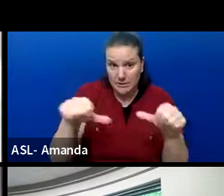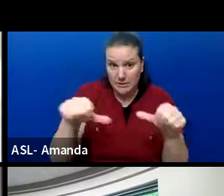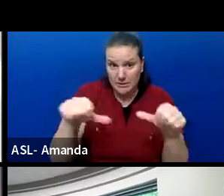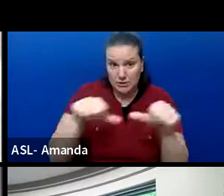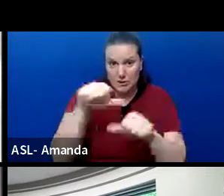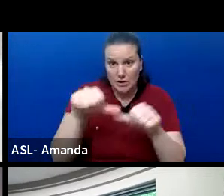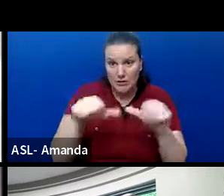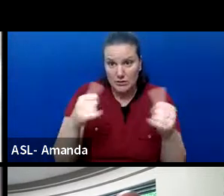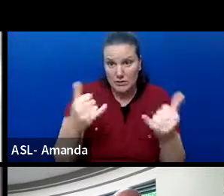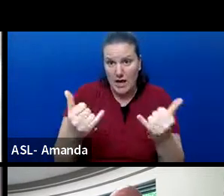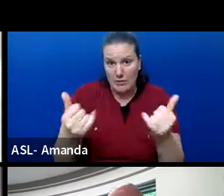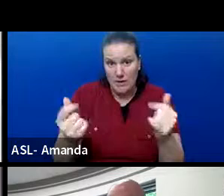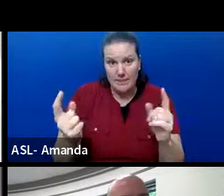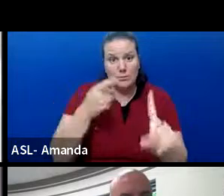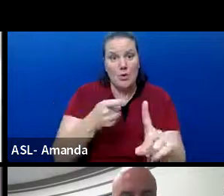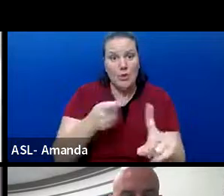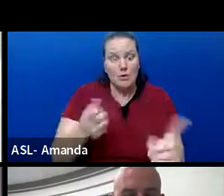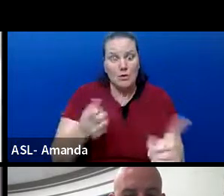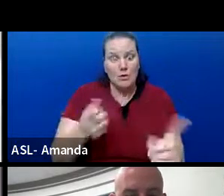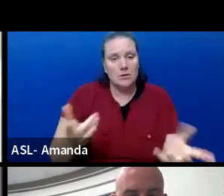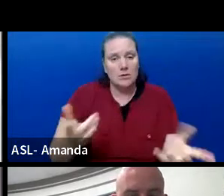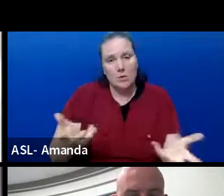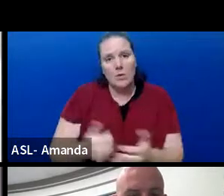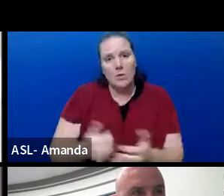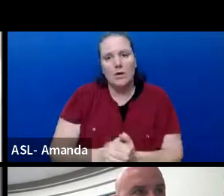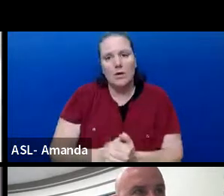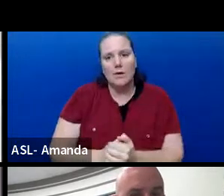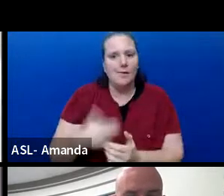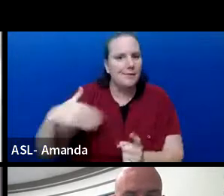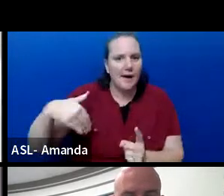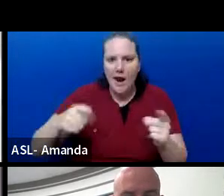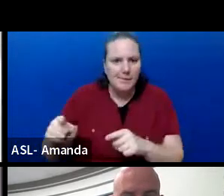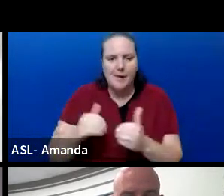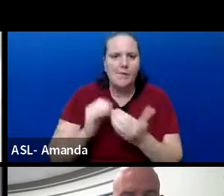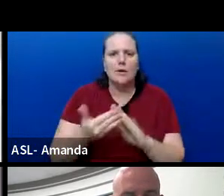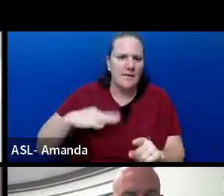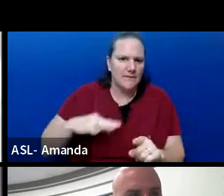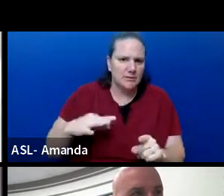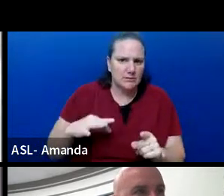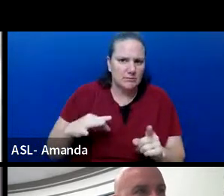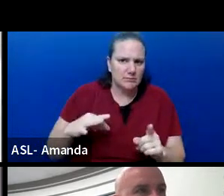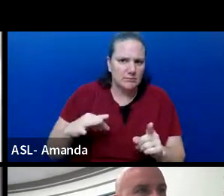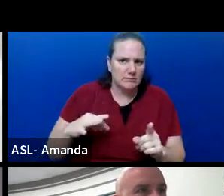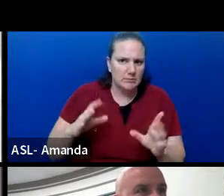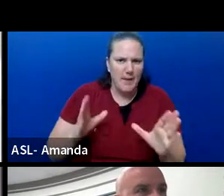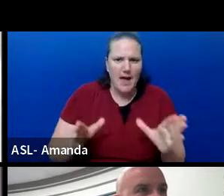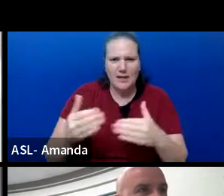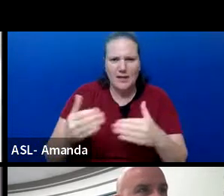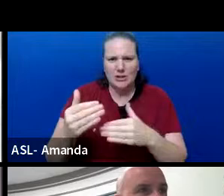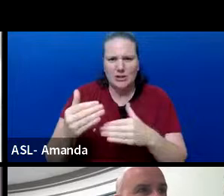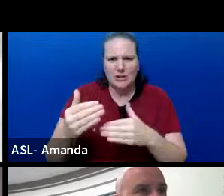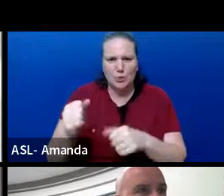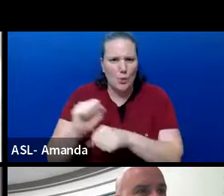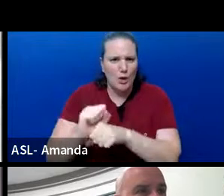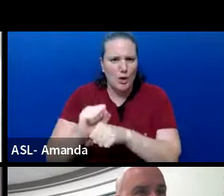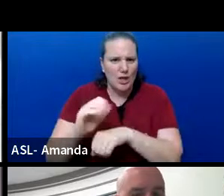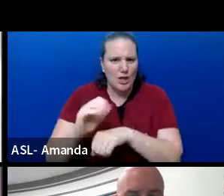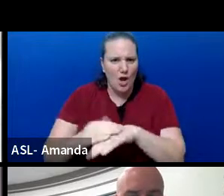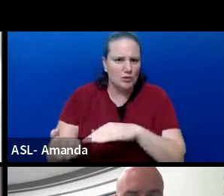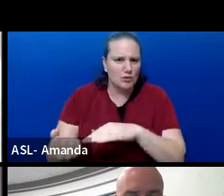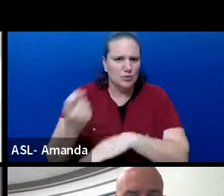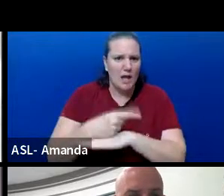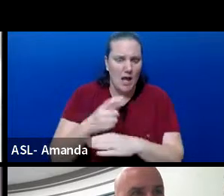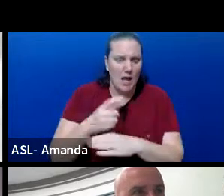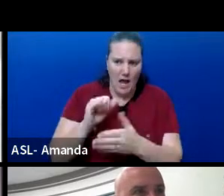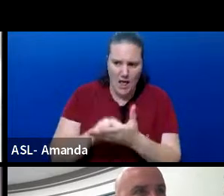How is the community benefits package that we're working on today going to inform the development of these